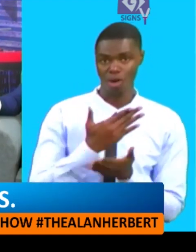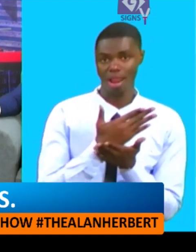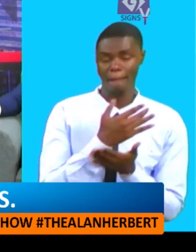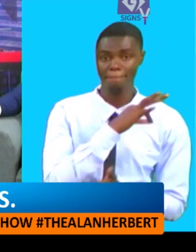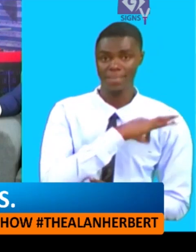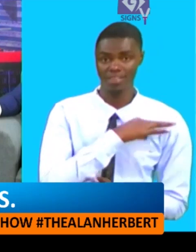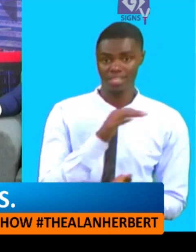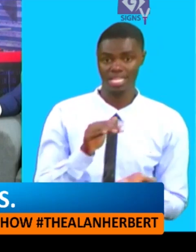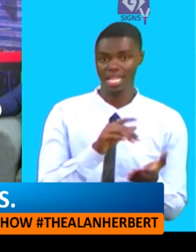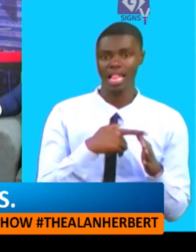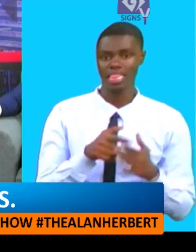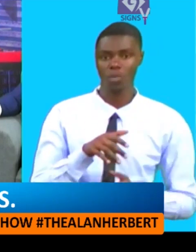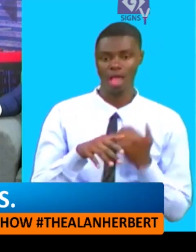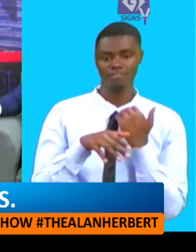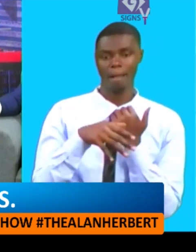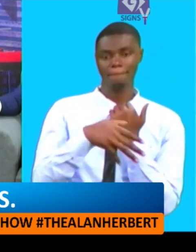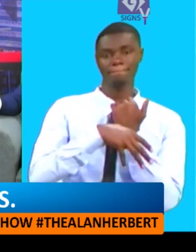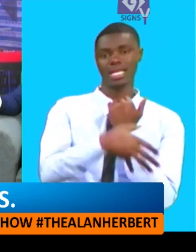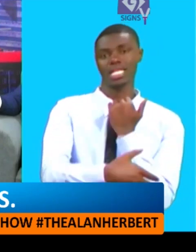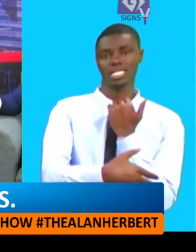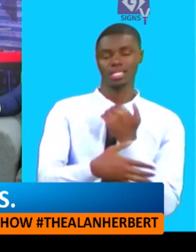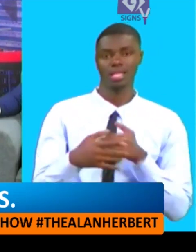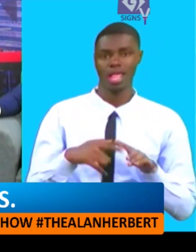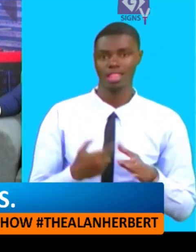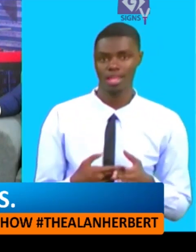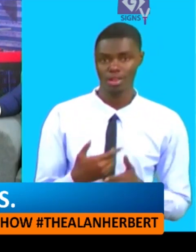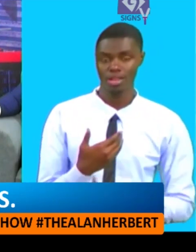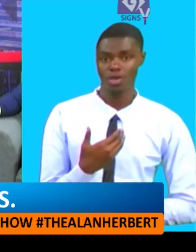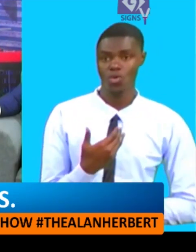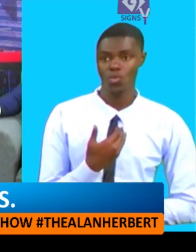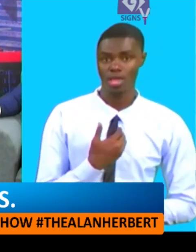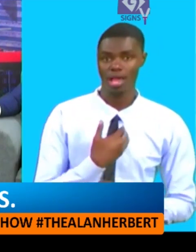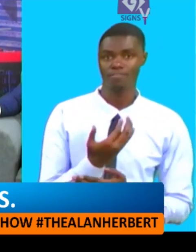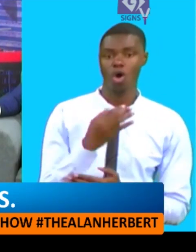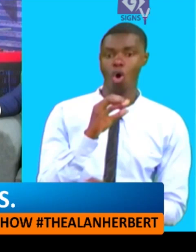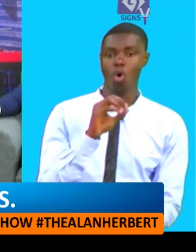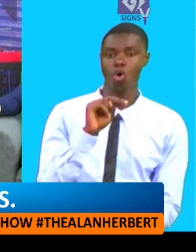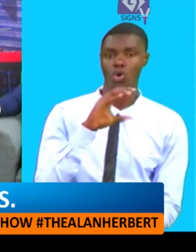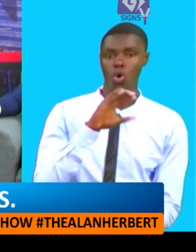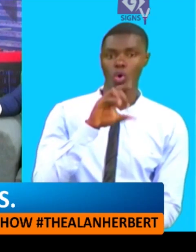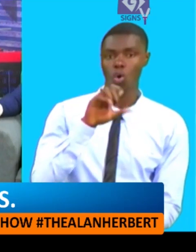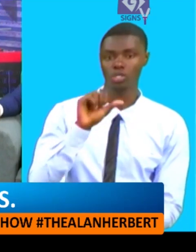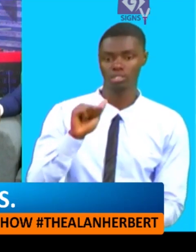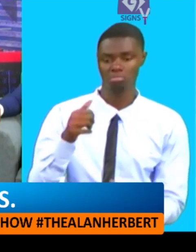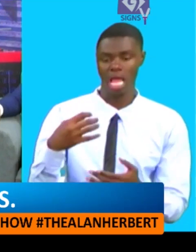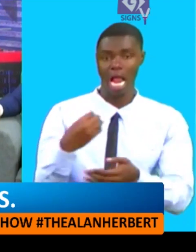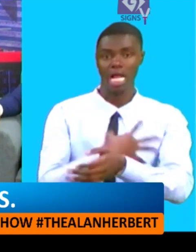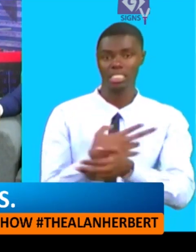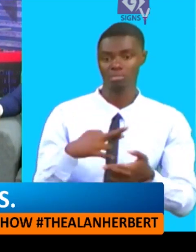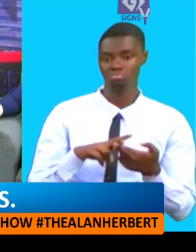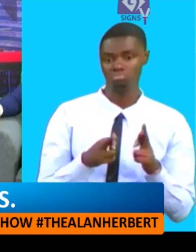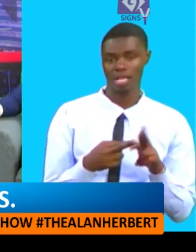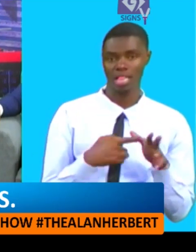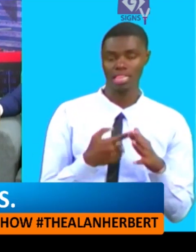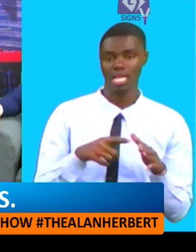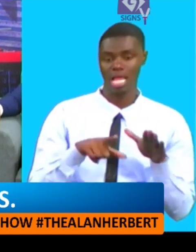Yeah. Then we have maternity, and then we also have now the oncology service, Yes. which is cancer related. Then we have